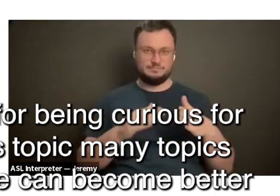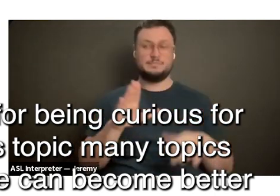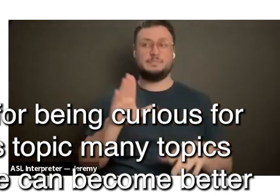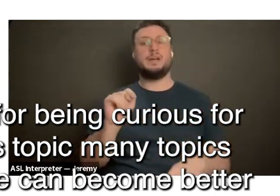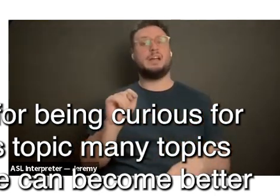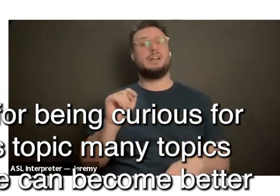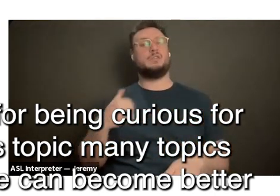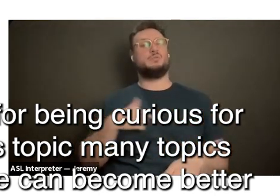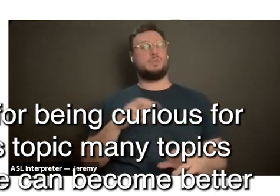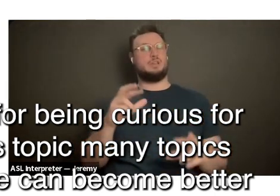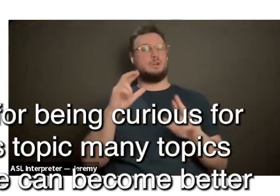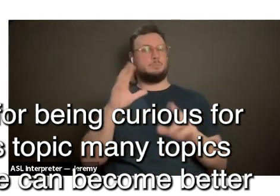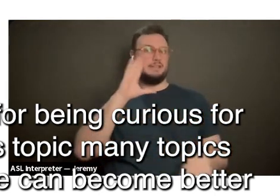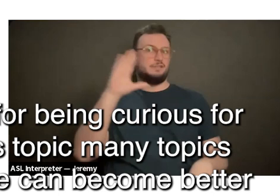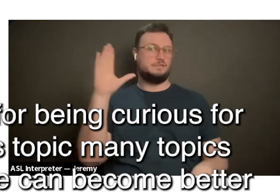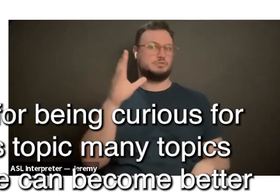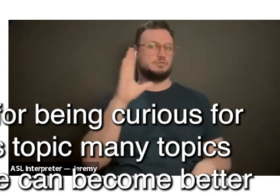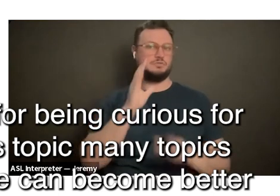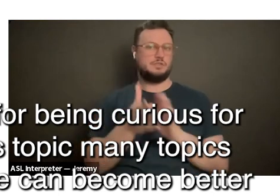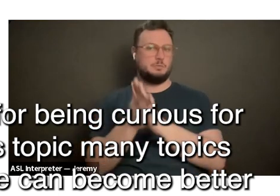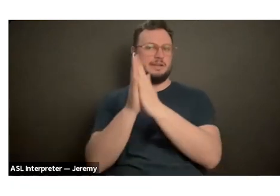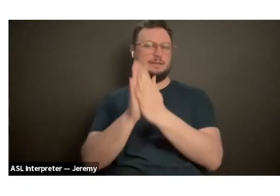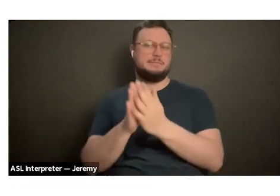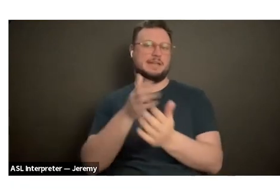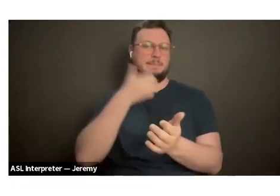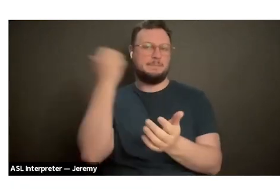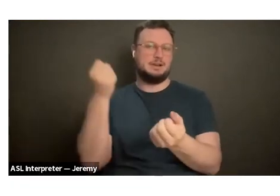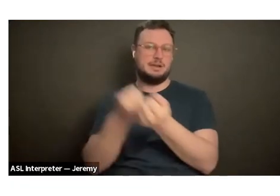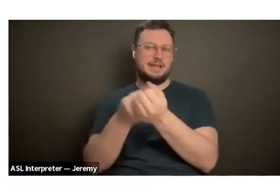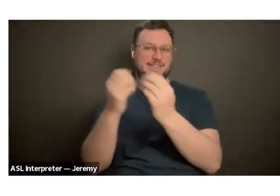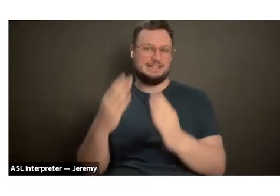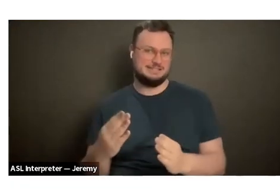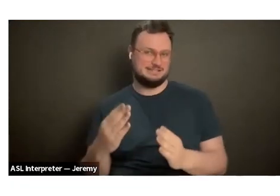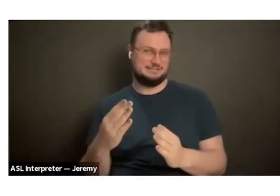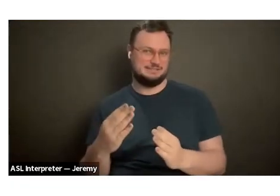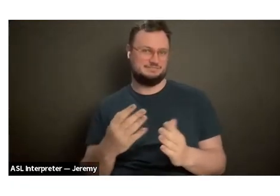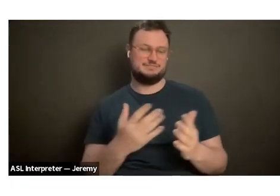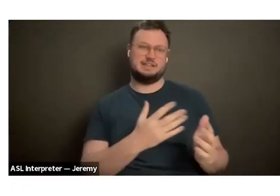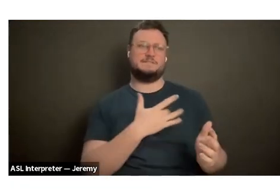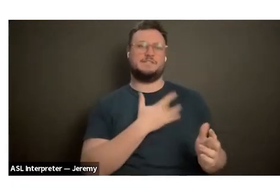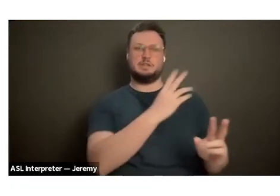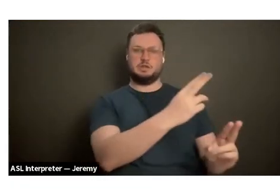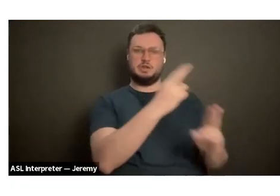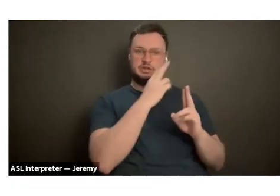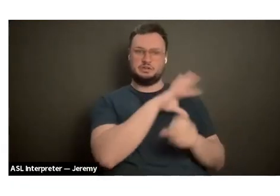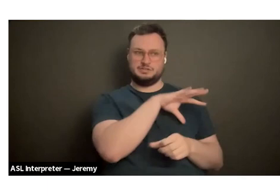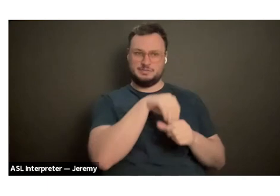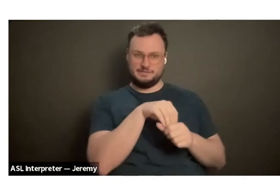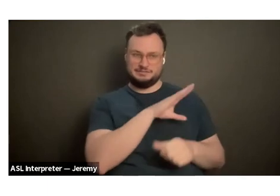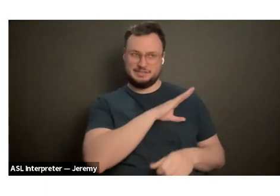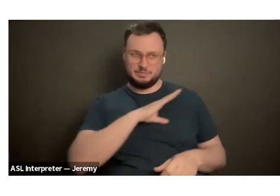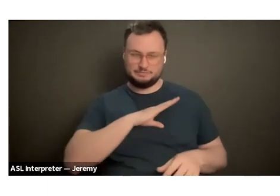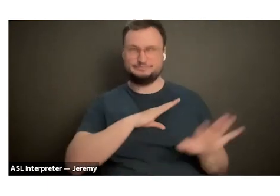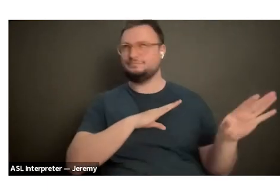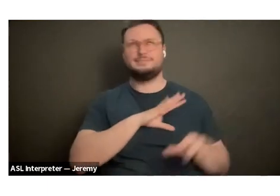one another. And thank you, Sulaiman. Again, I can't thank you enough. Thank you so much. So honored to have you as a board. I'm sorry, not as a board,